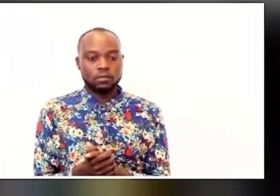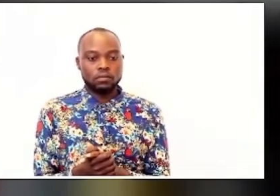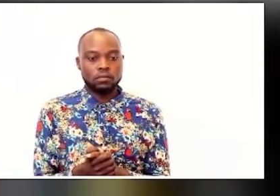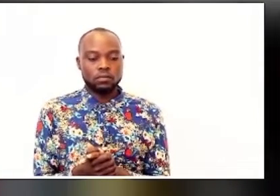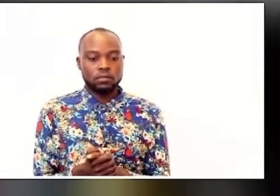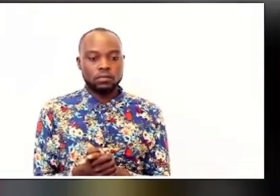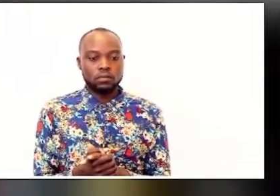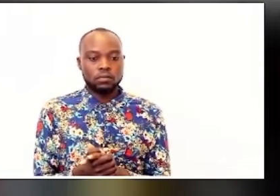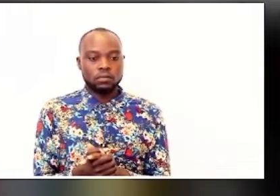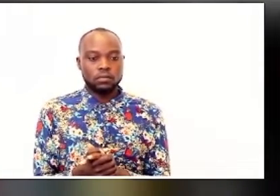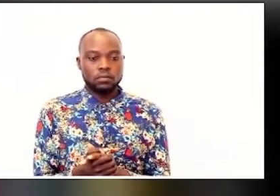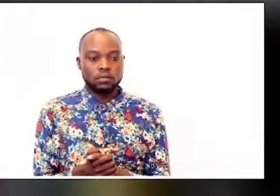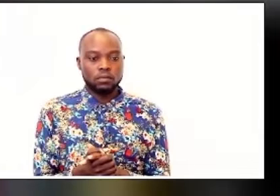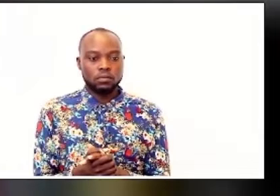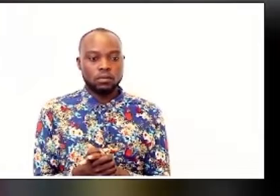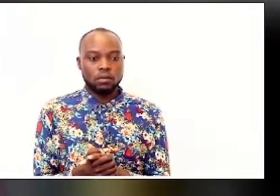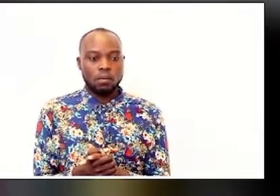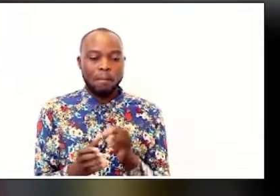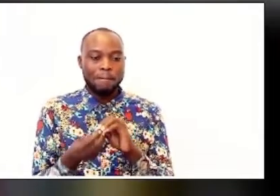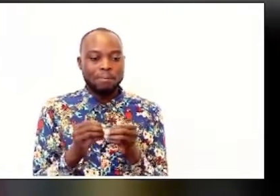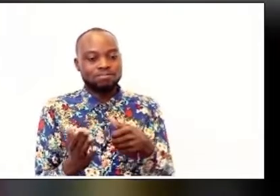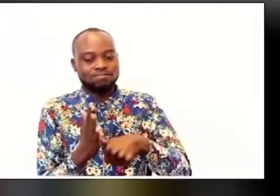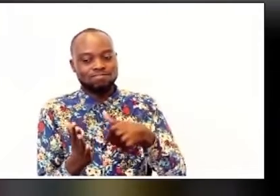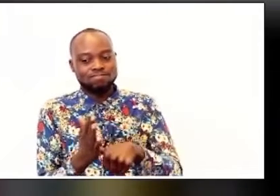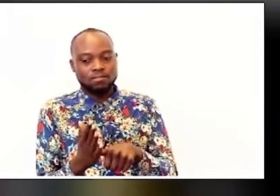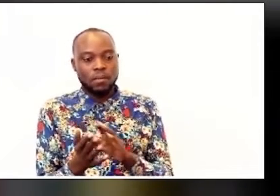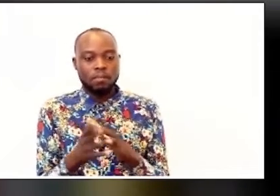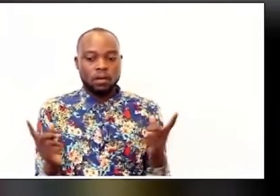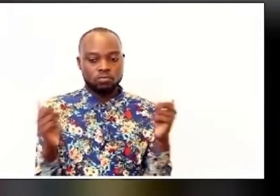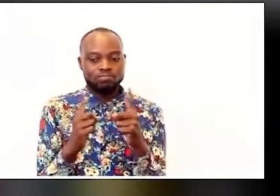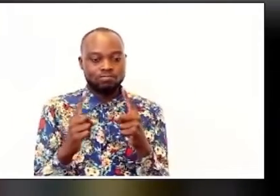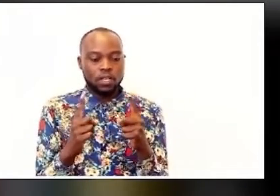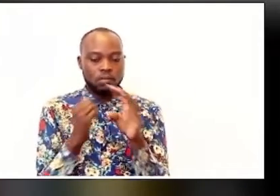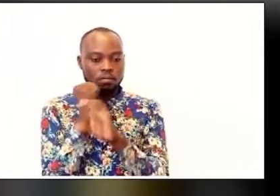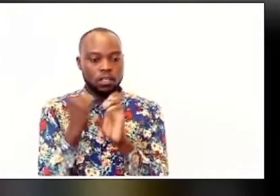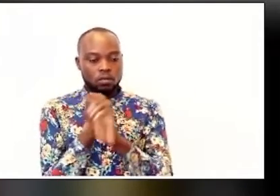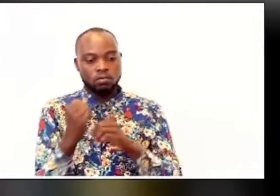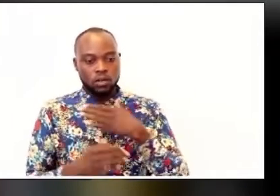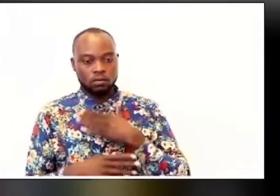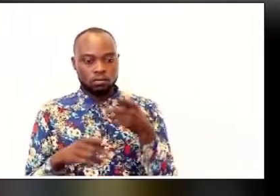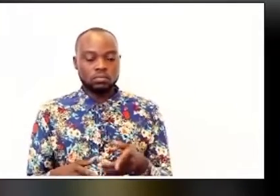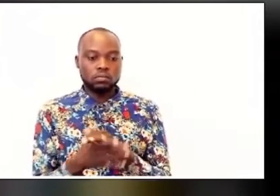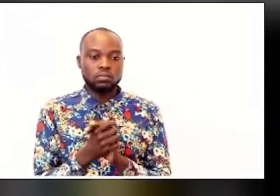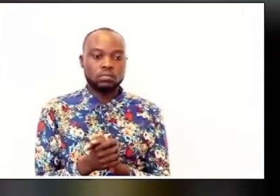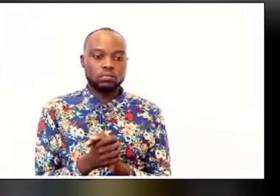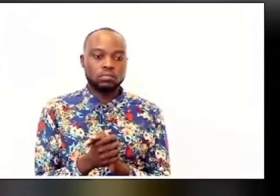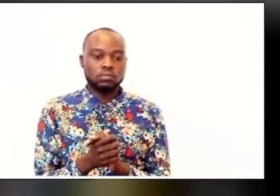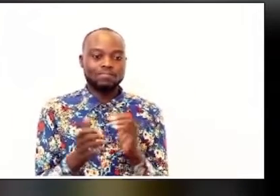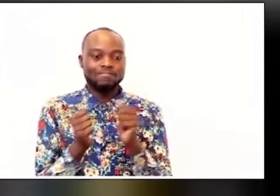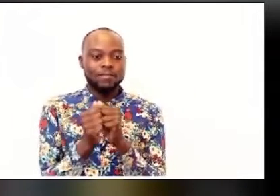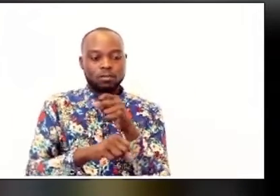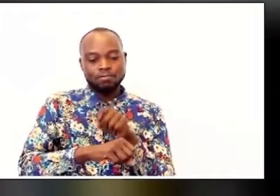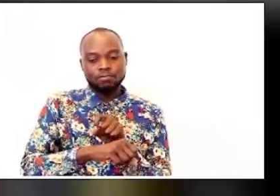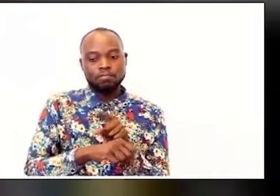quagmire. Prioritizing debt payments, as we're now facing in majority of our countries, often means, you reduce allocations